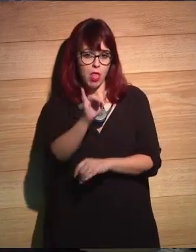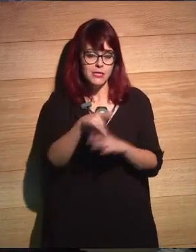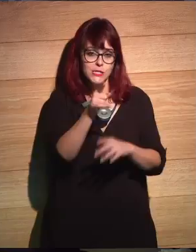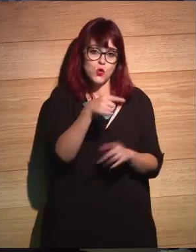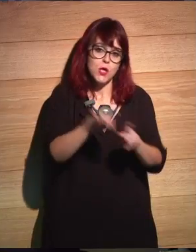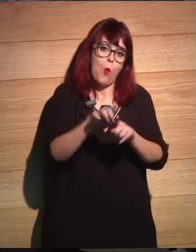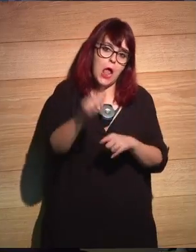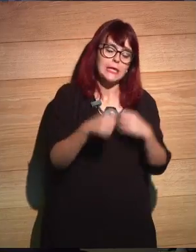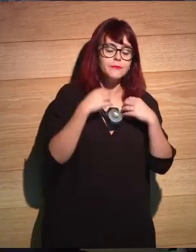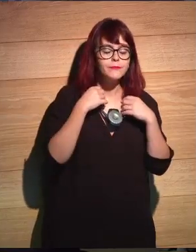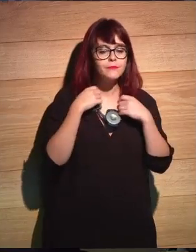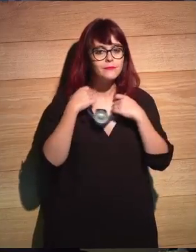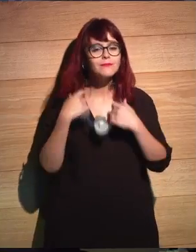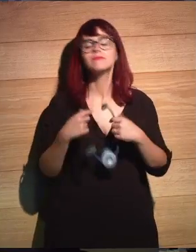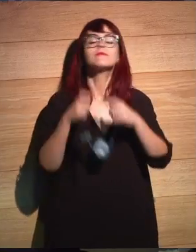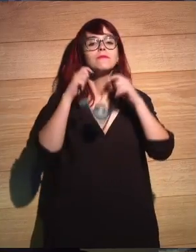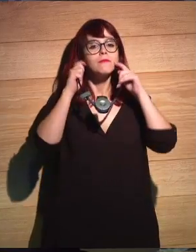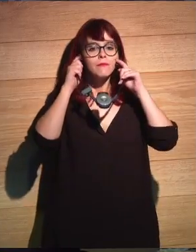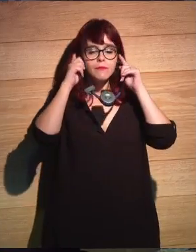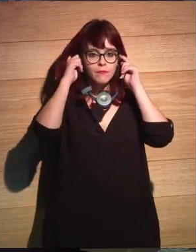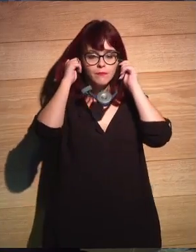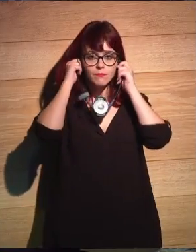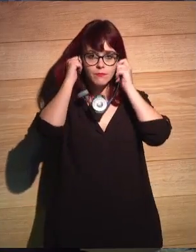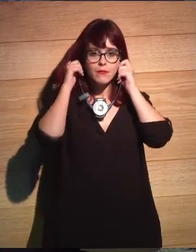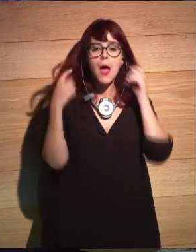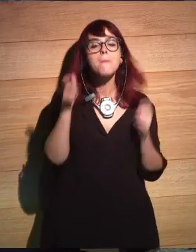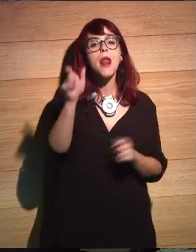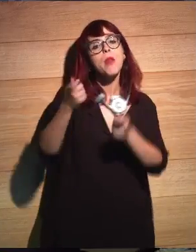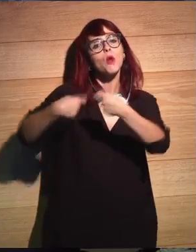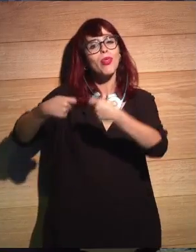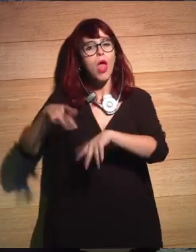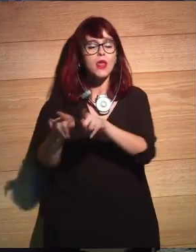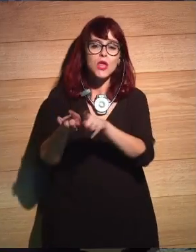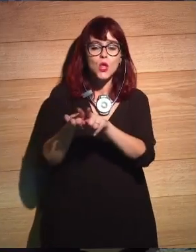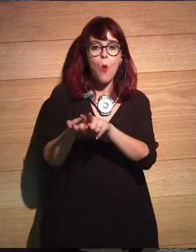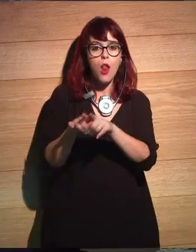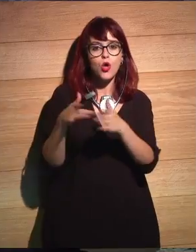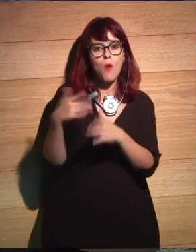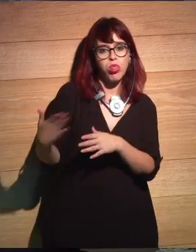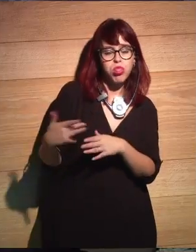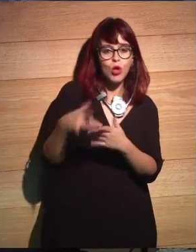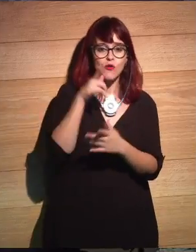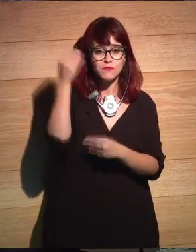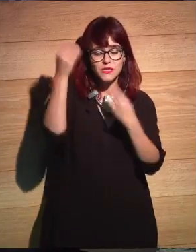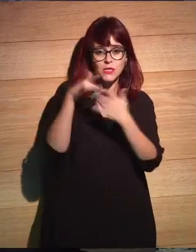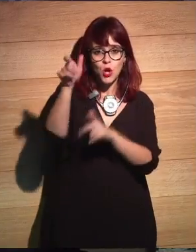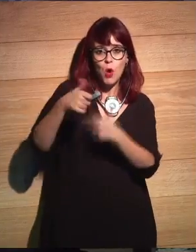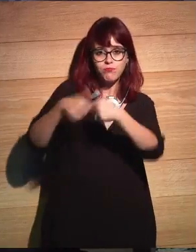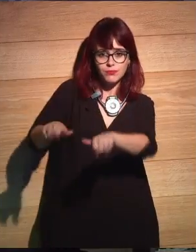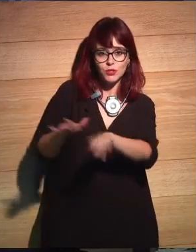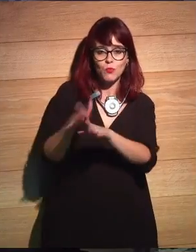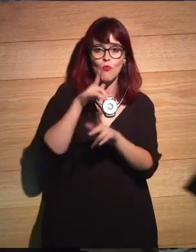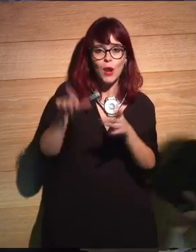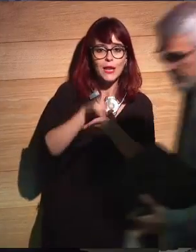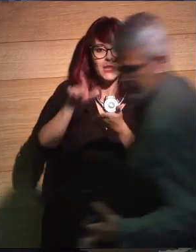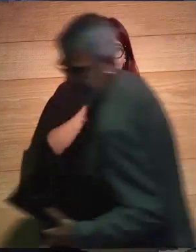does it have the same meaning that it has in Spain? Is it something despicable, or to consider